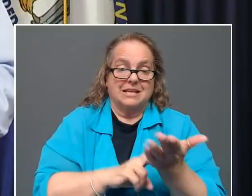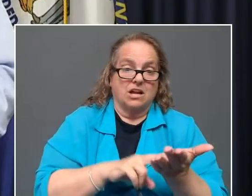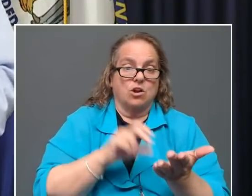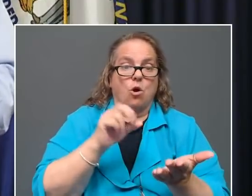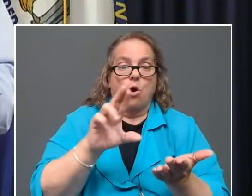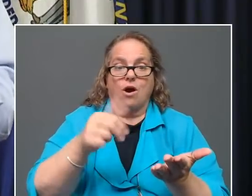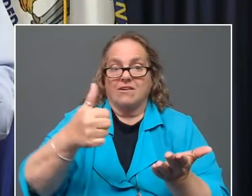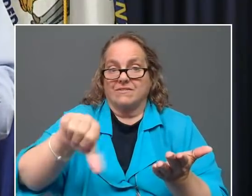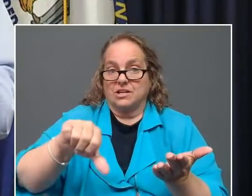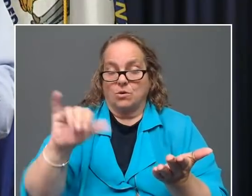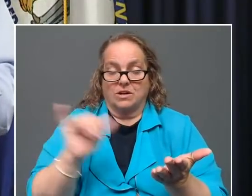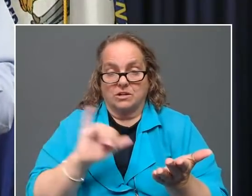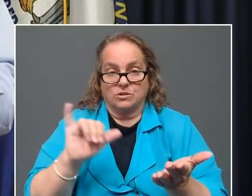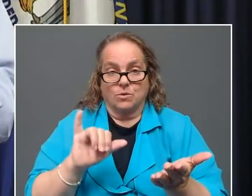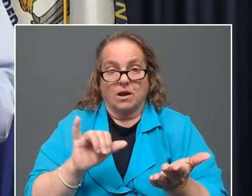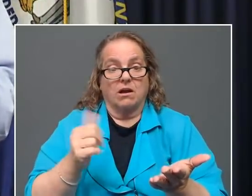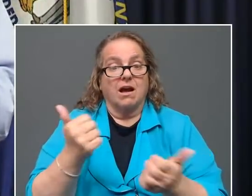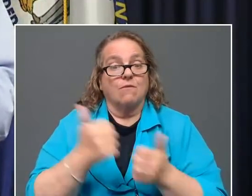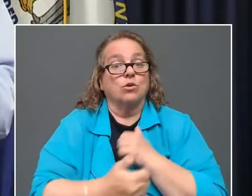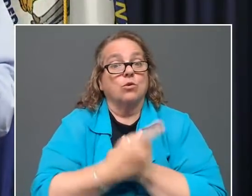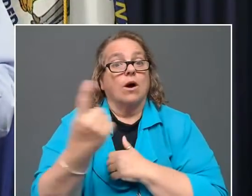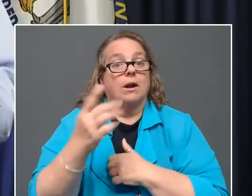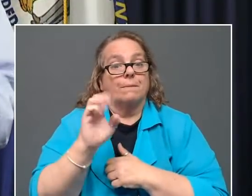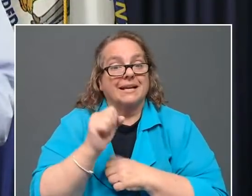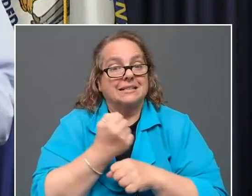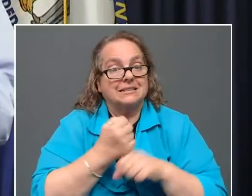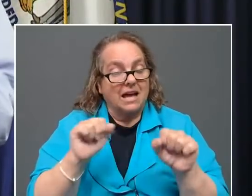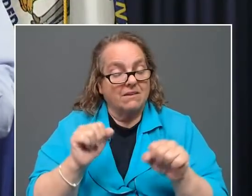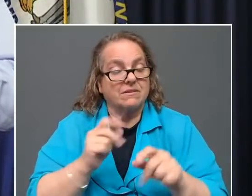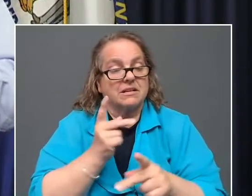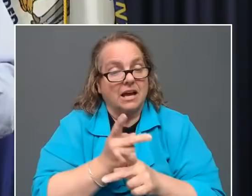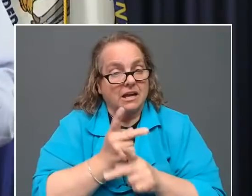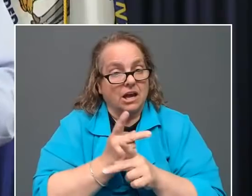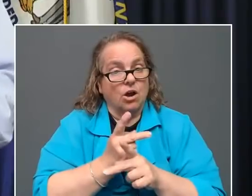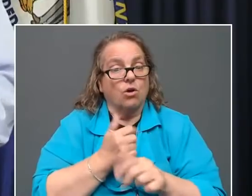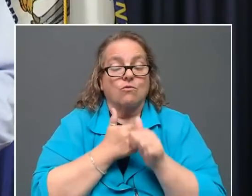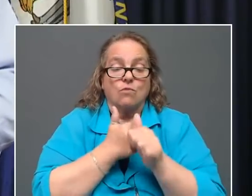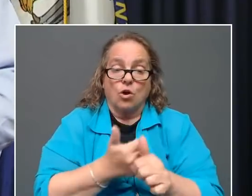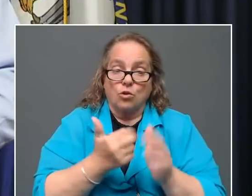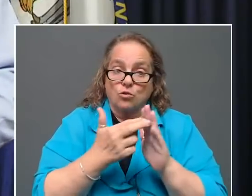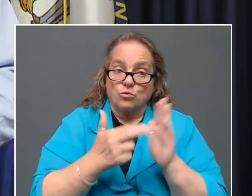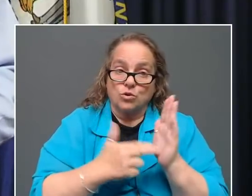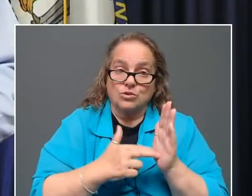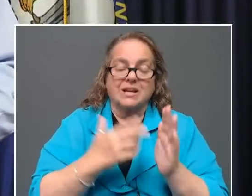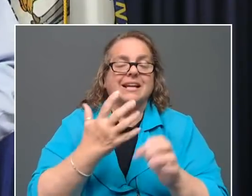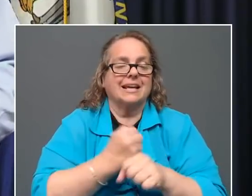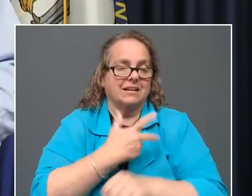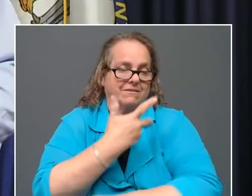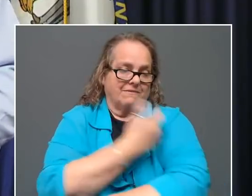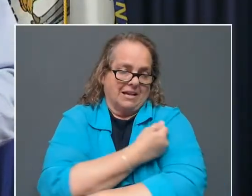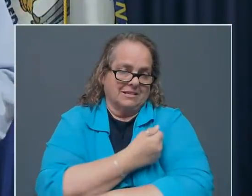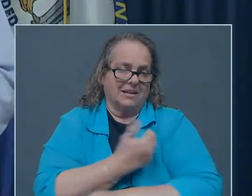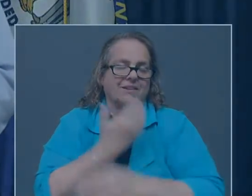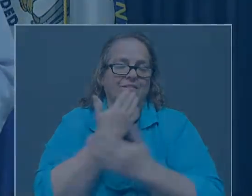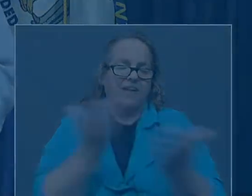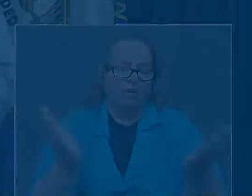well. Everybody be safe, take care, follow the rules, and get vaccinated. Thank y'all.